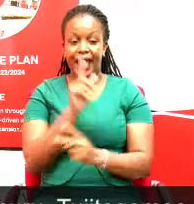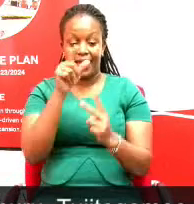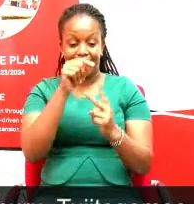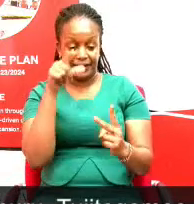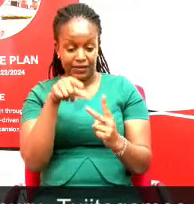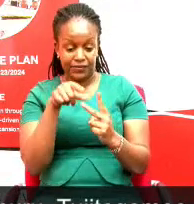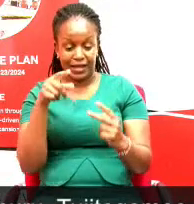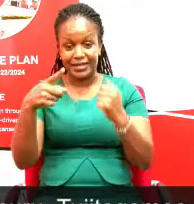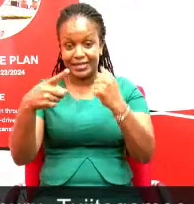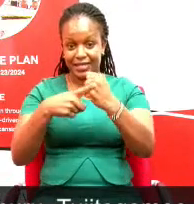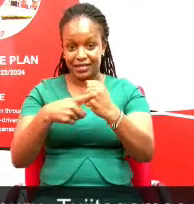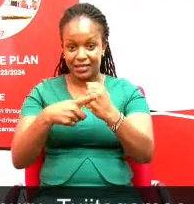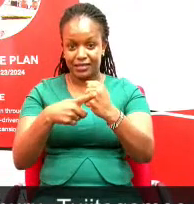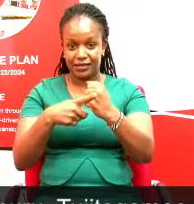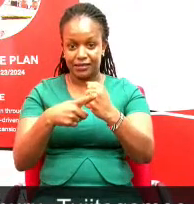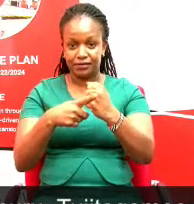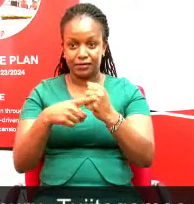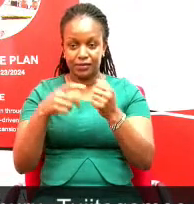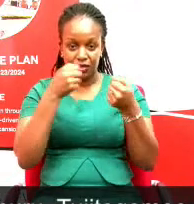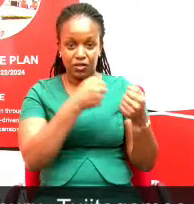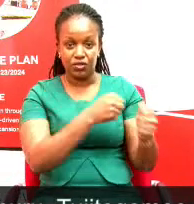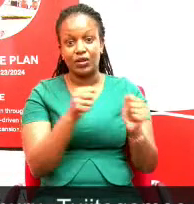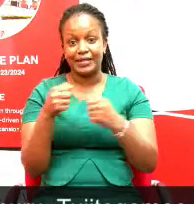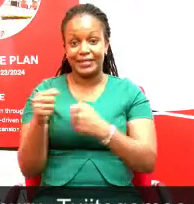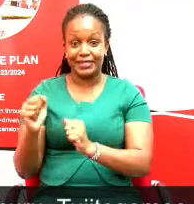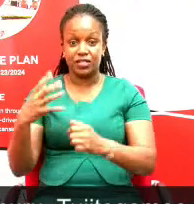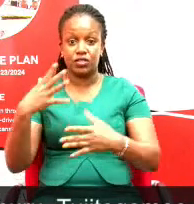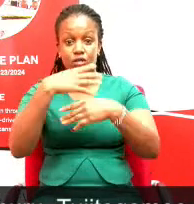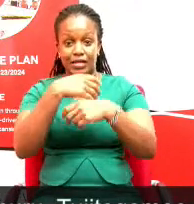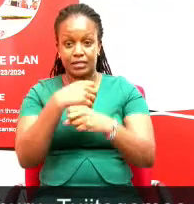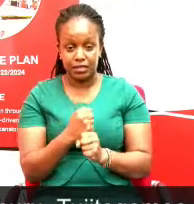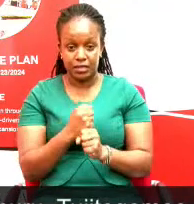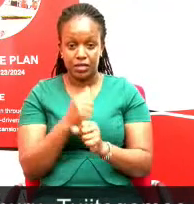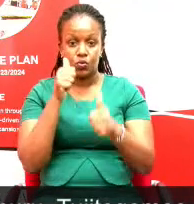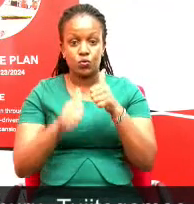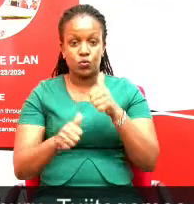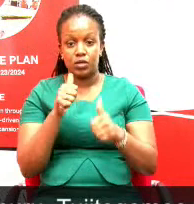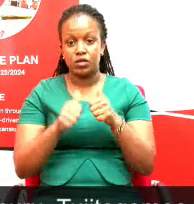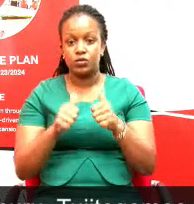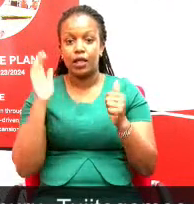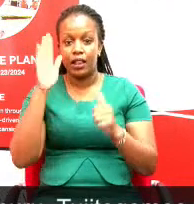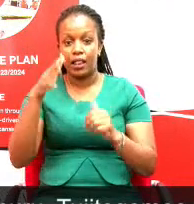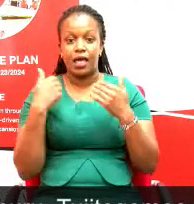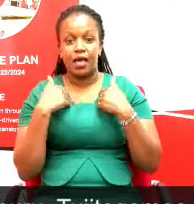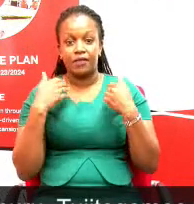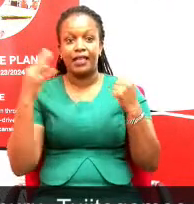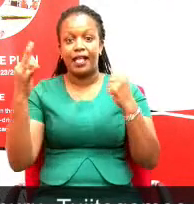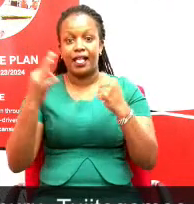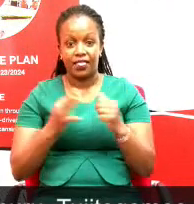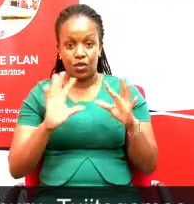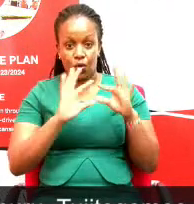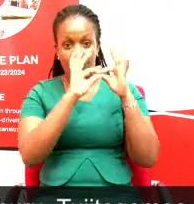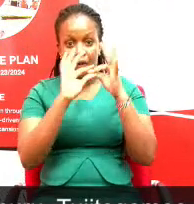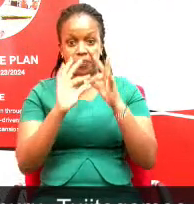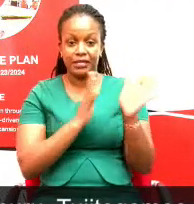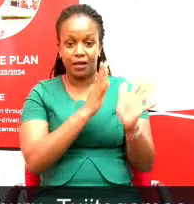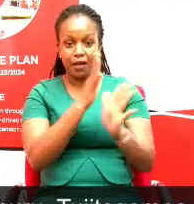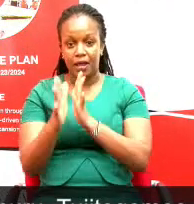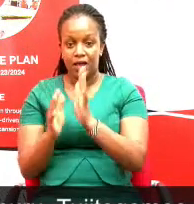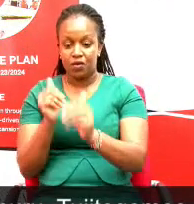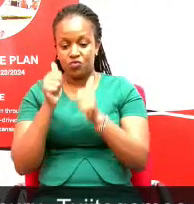identified 6 strategic thrusts that will drive the 8th corporate plan, which I